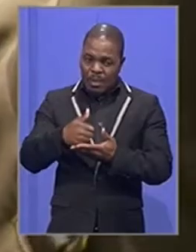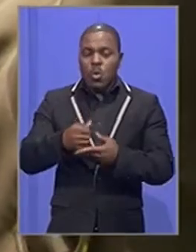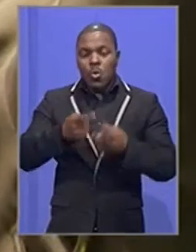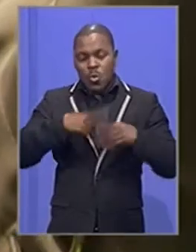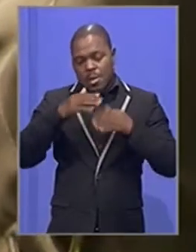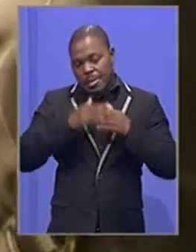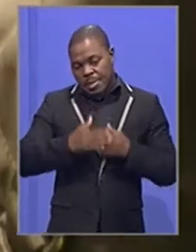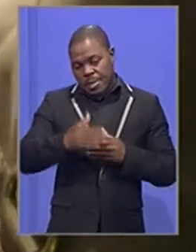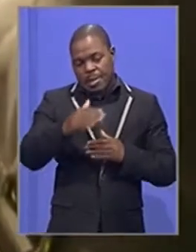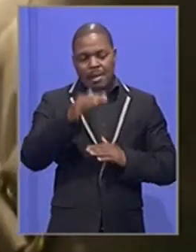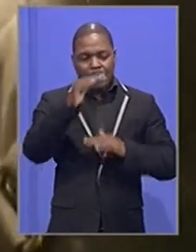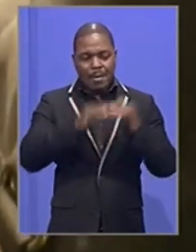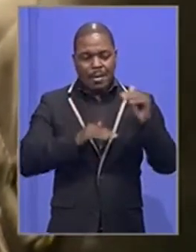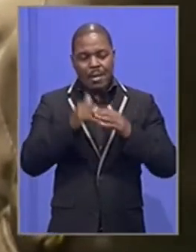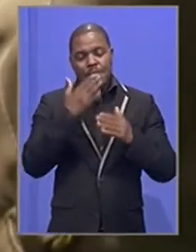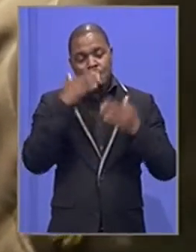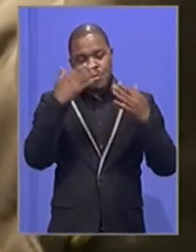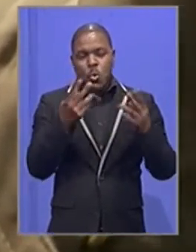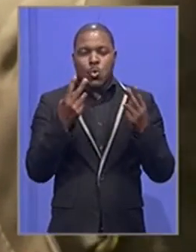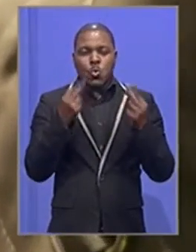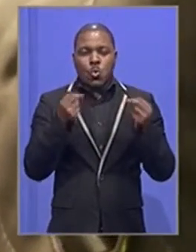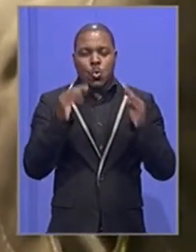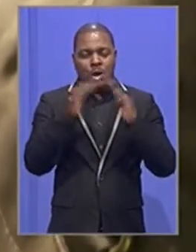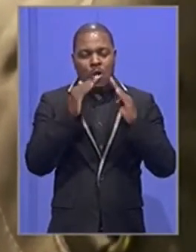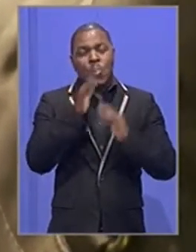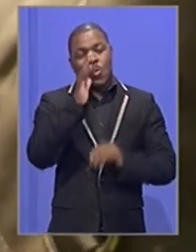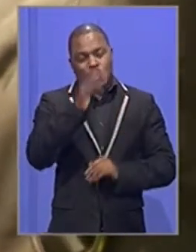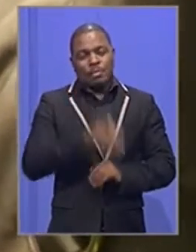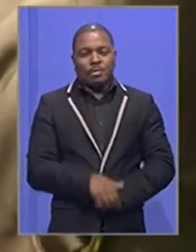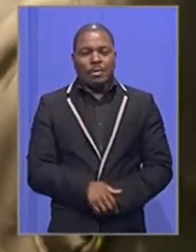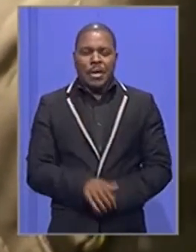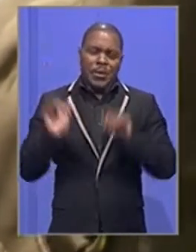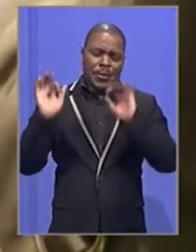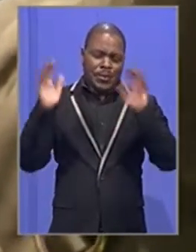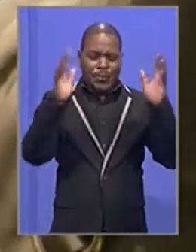going to build her a brand new house.